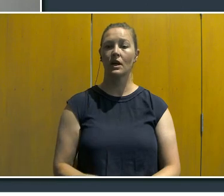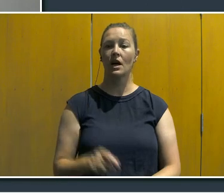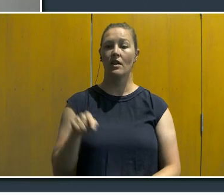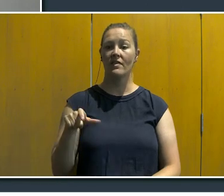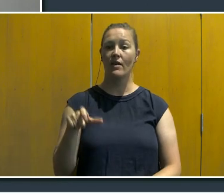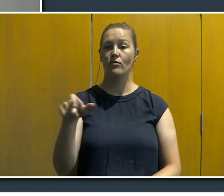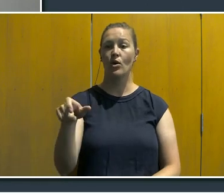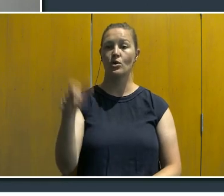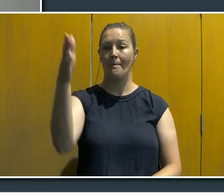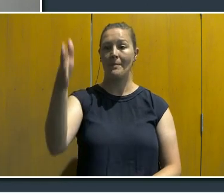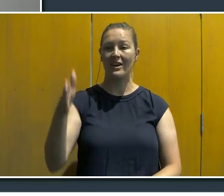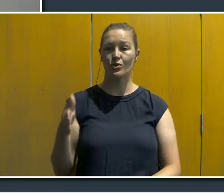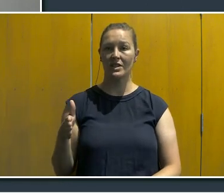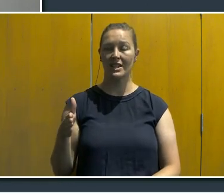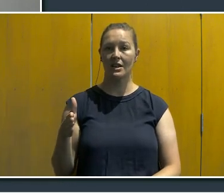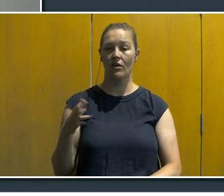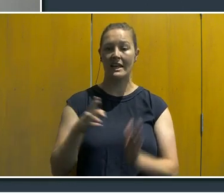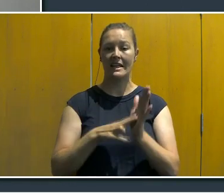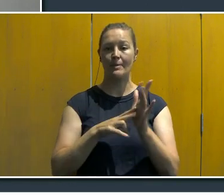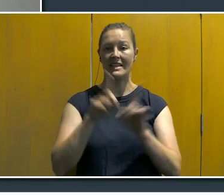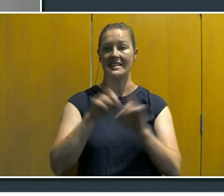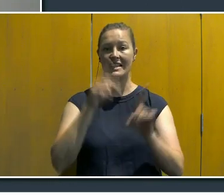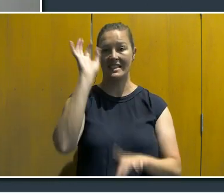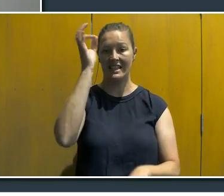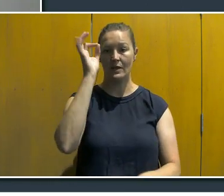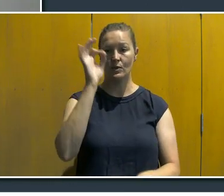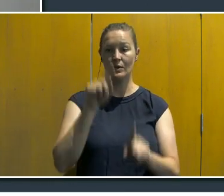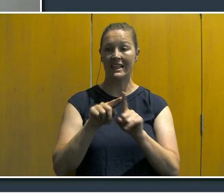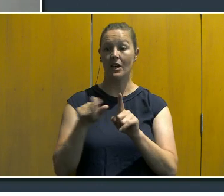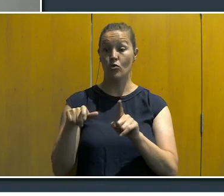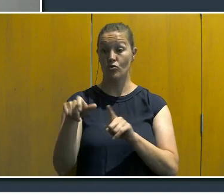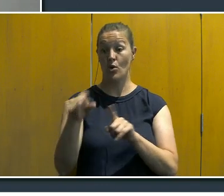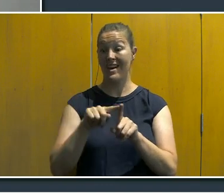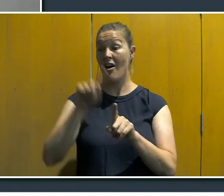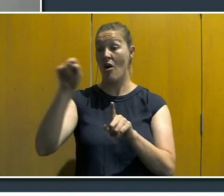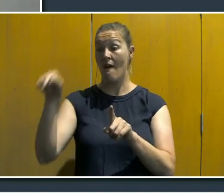boundaries of Napier City Council. Across the road is